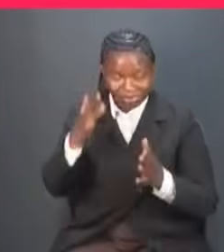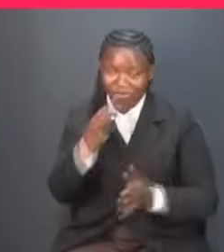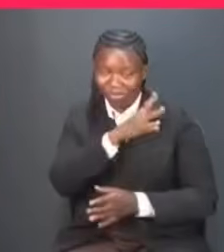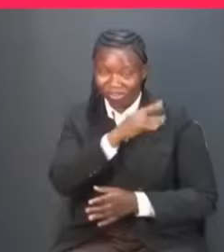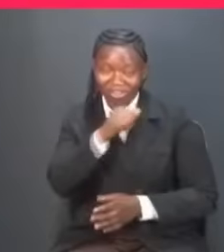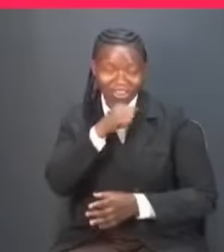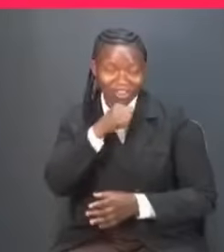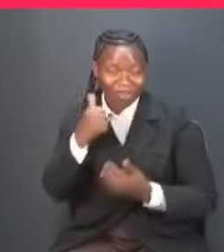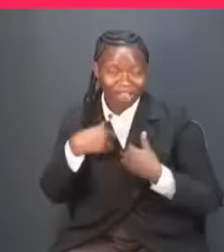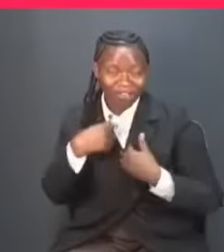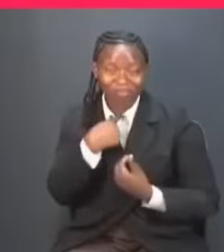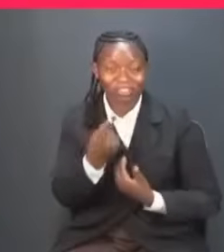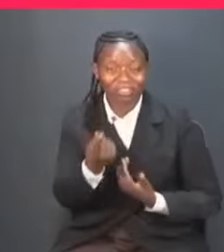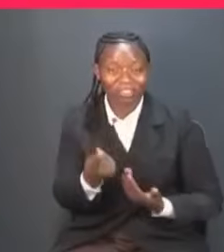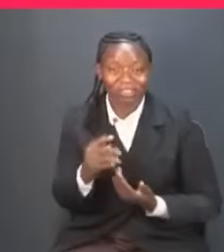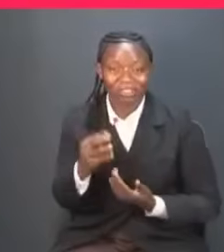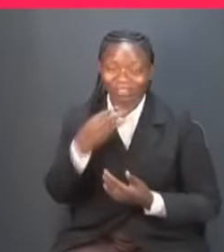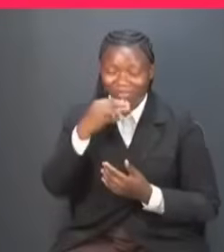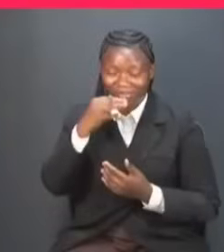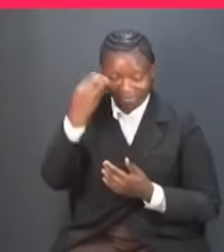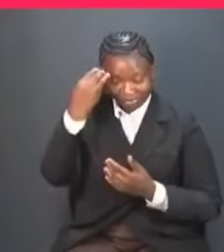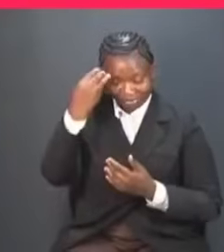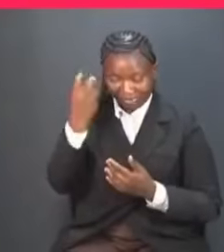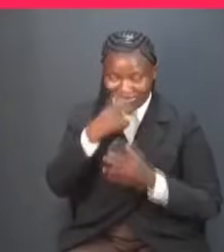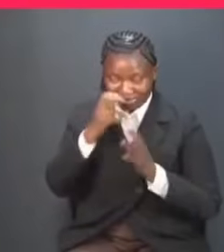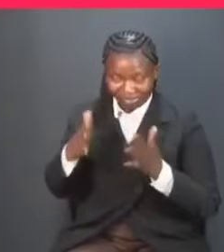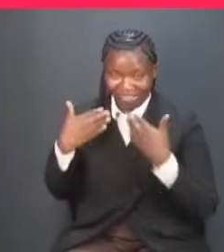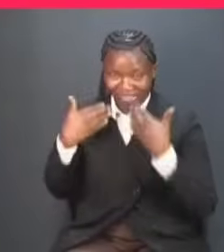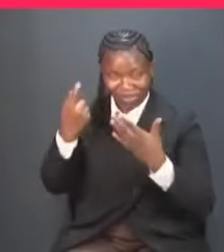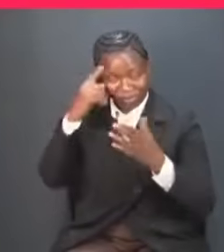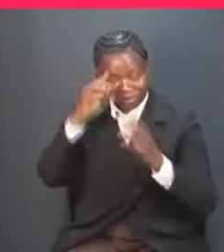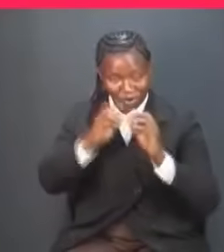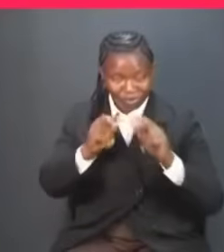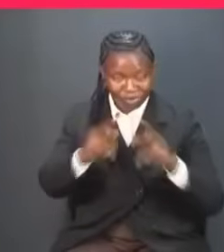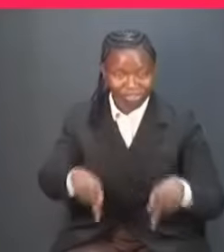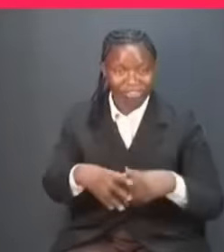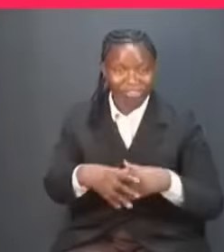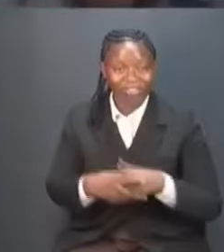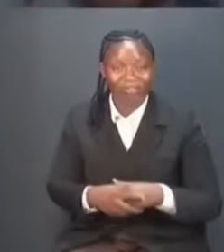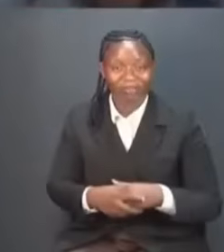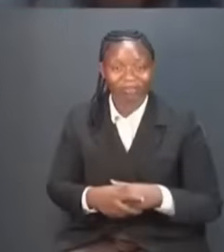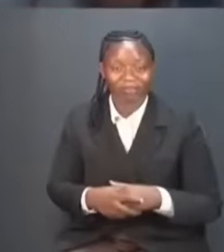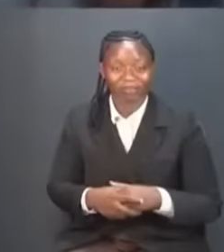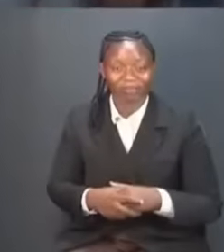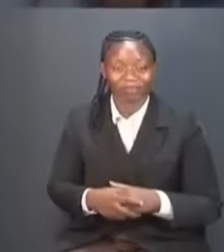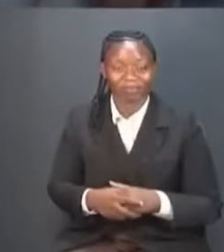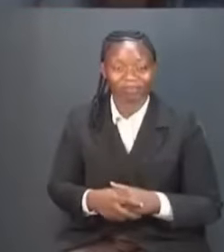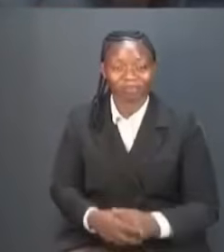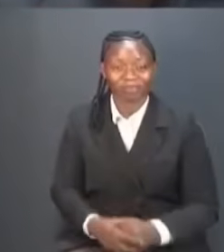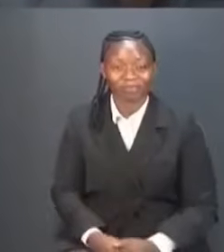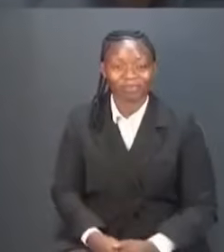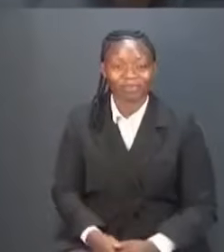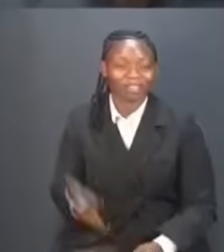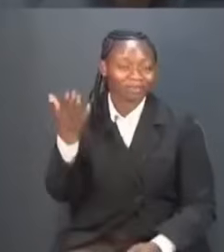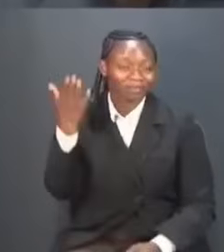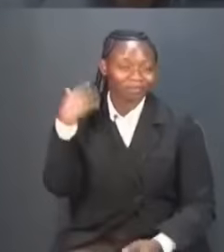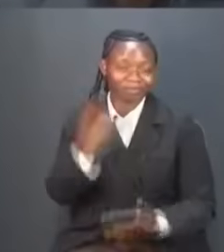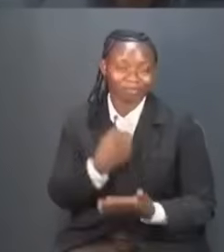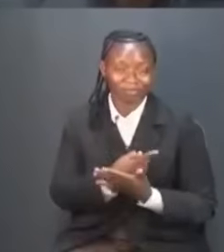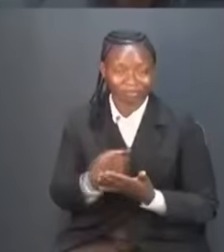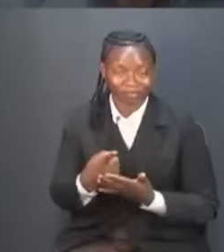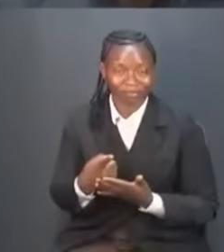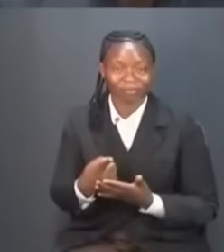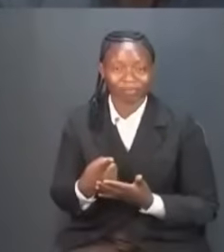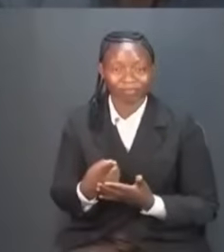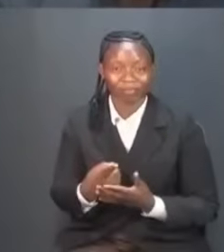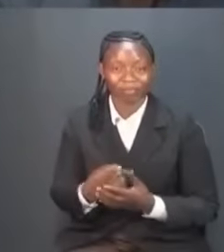what do you have to say? Mr. Speaker, thank you very much for the opportunity. Mr. Speaker, indeed, last week,